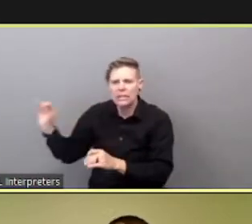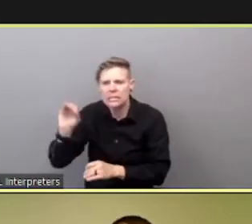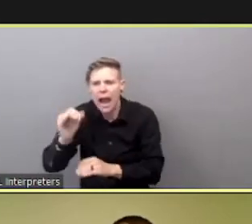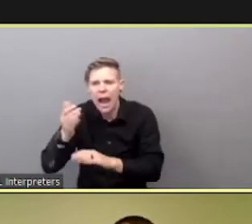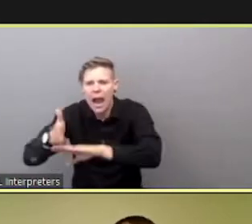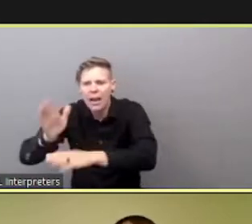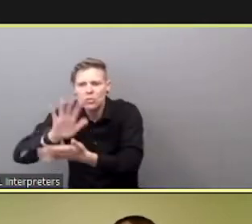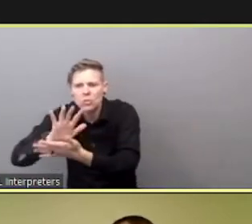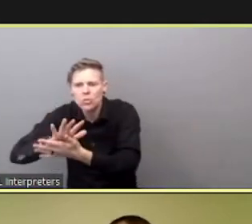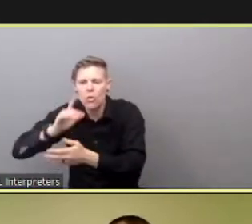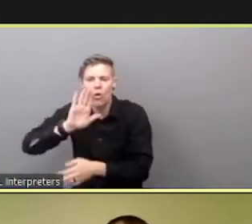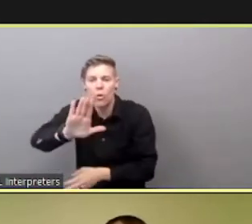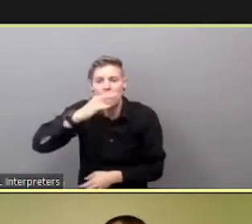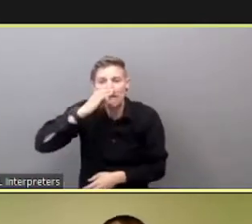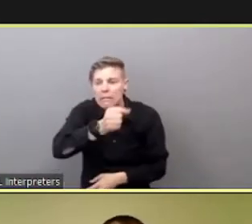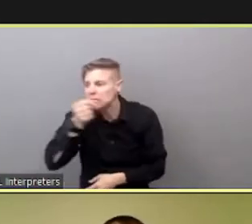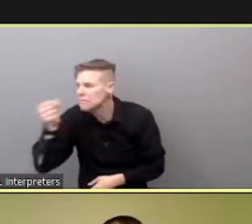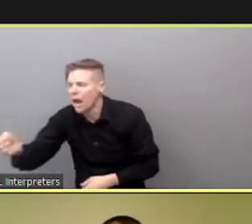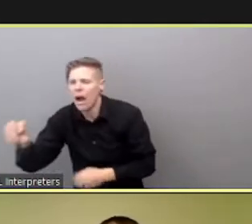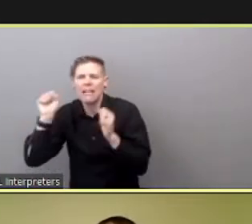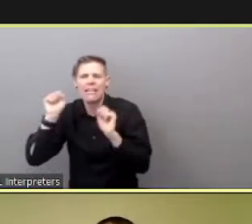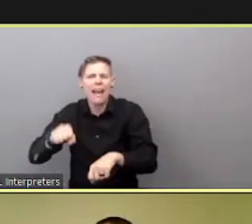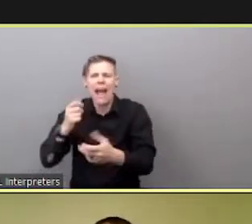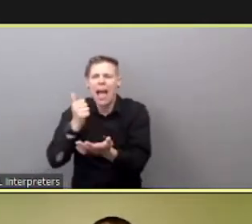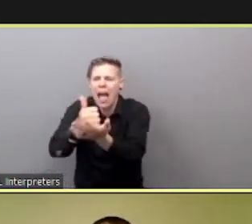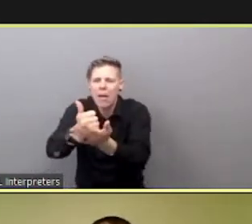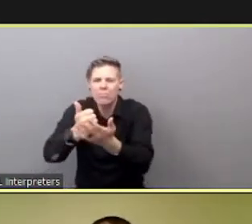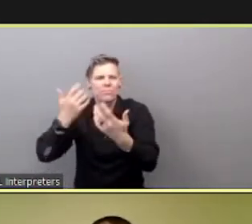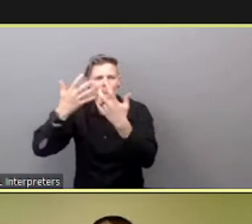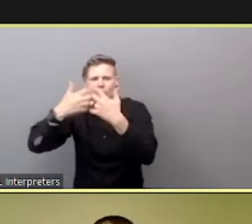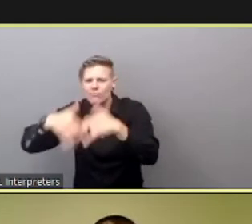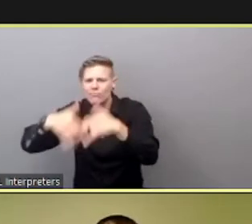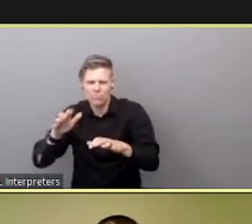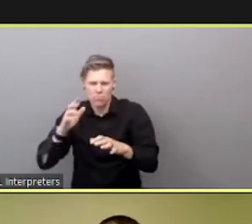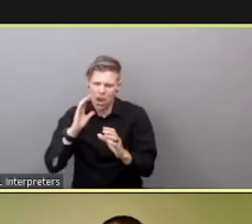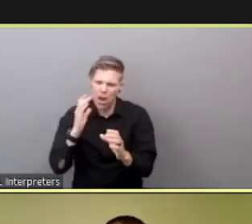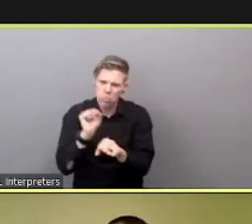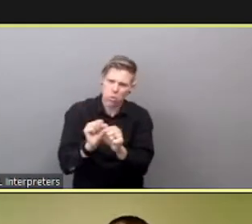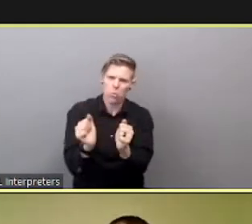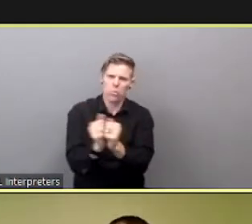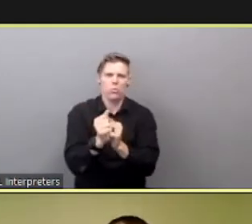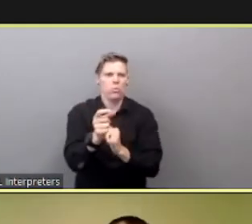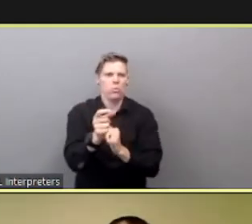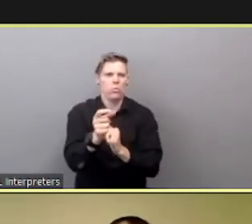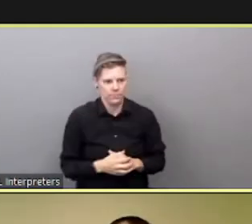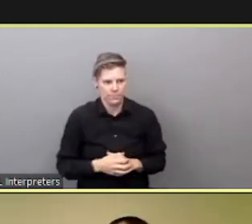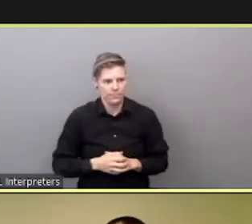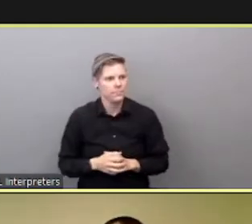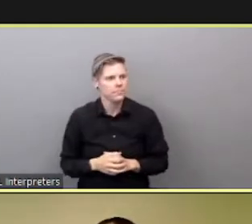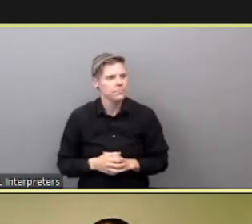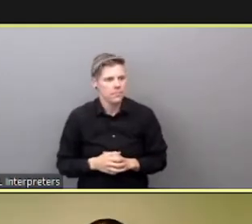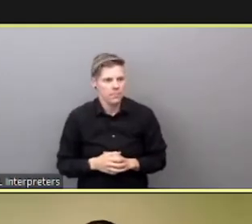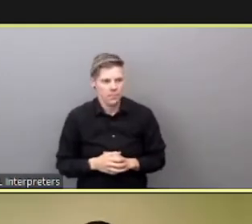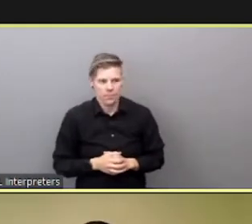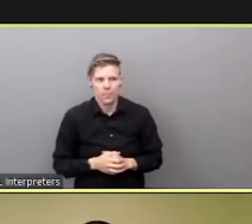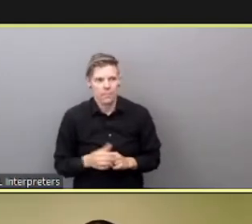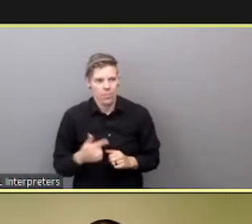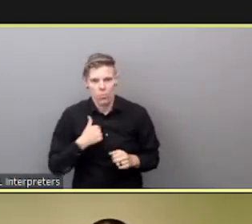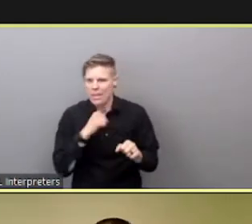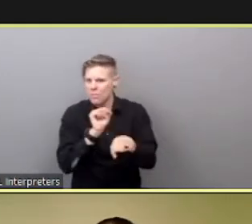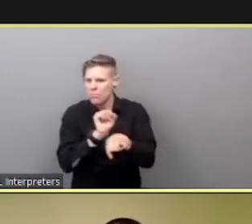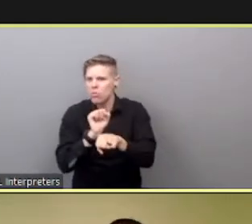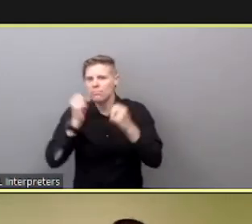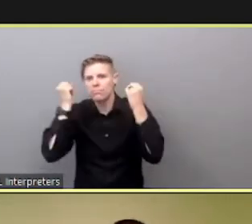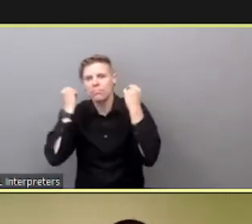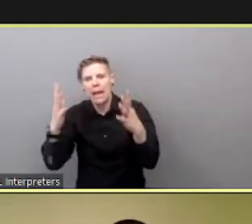that they can continue to work. So we're working very closely with various employers. In fact, just yesterday, we met with several